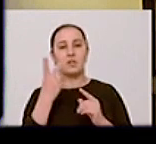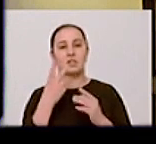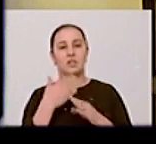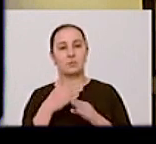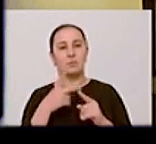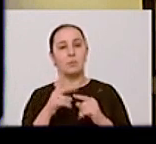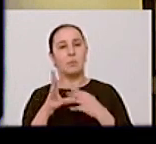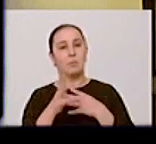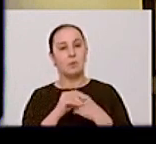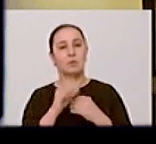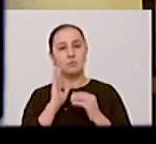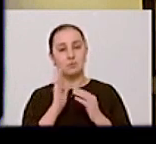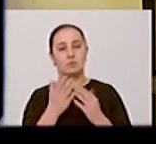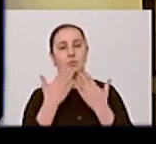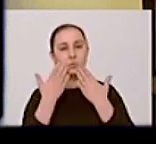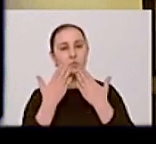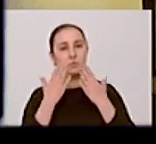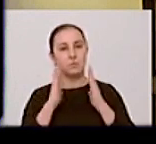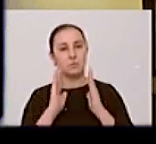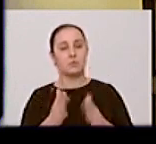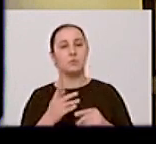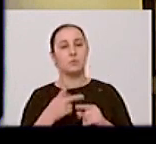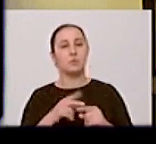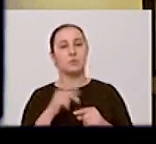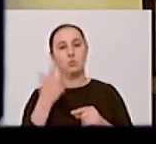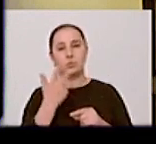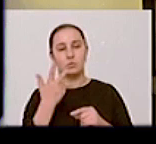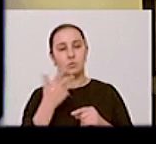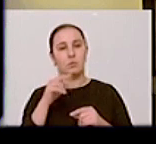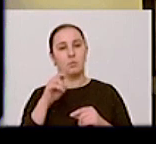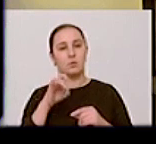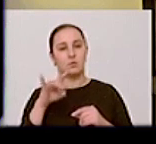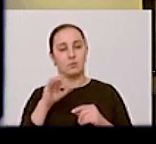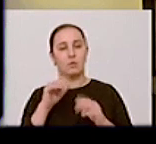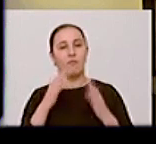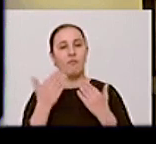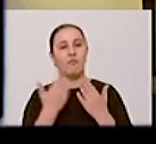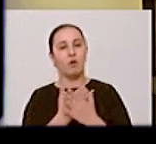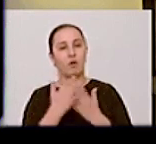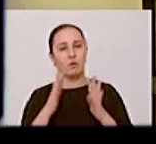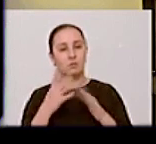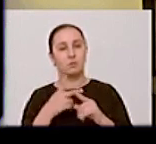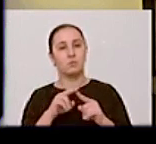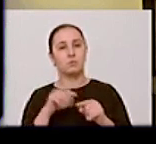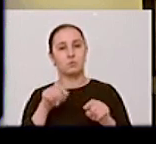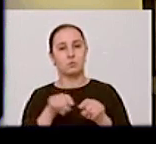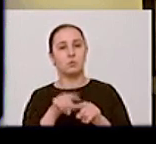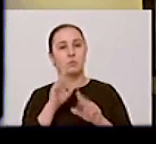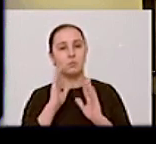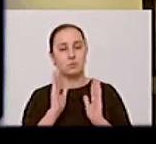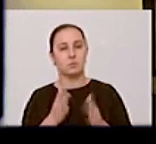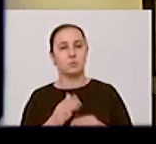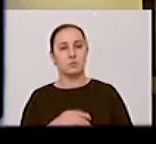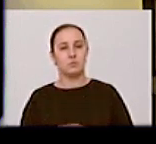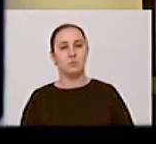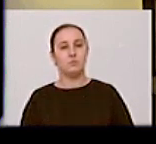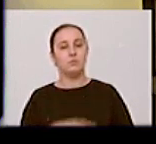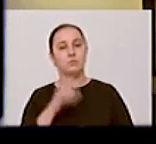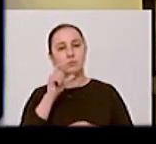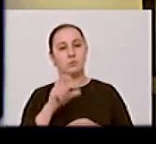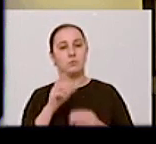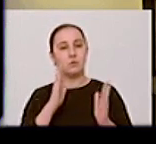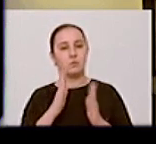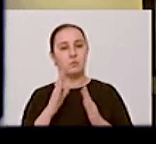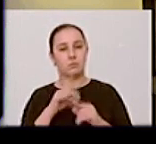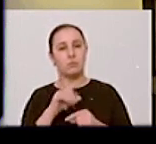va birgalikda o'qishni boshlaymiz. 3-parda voqealar rivoji shunday boshlanadi. Odat